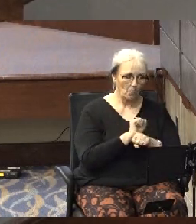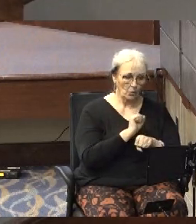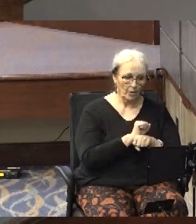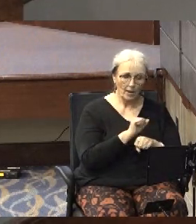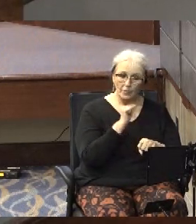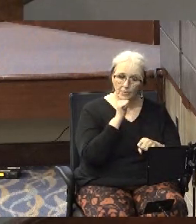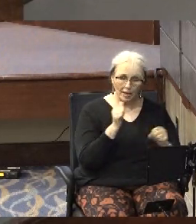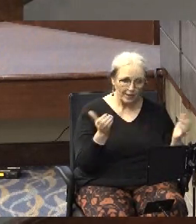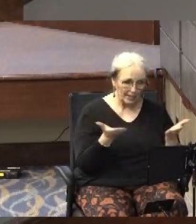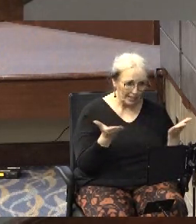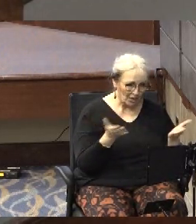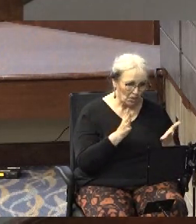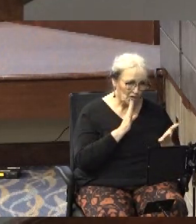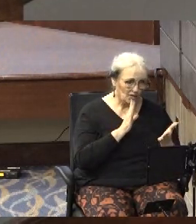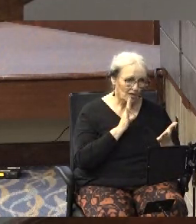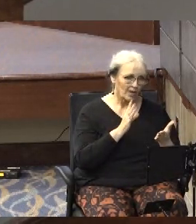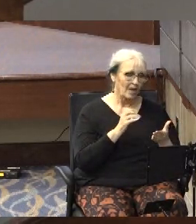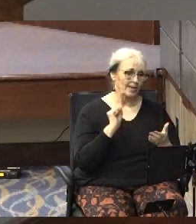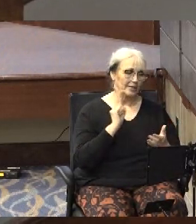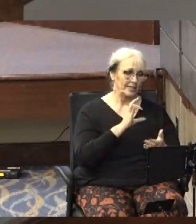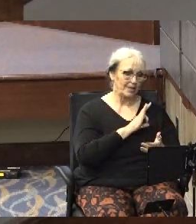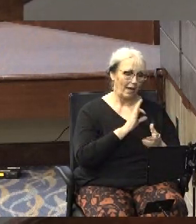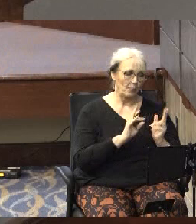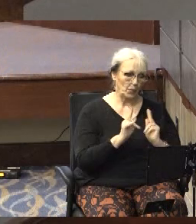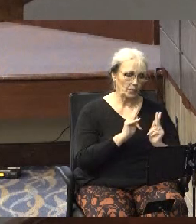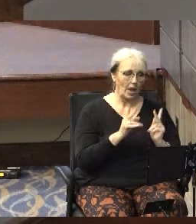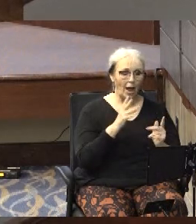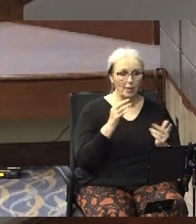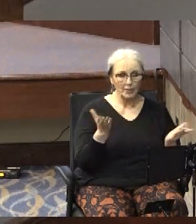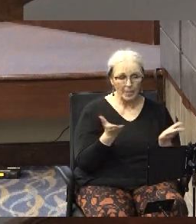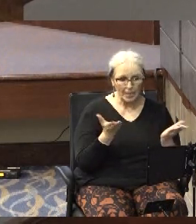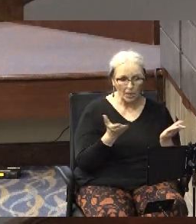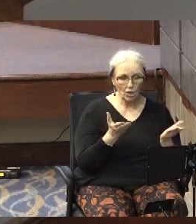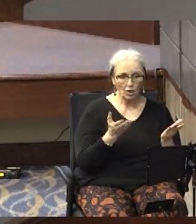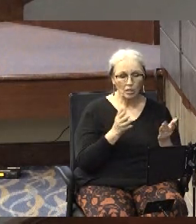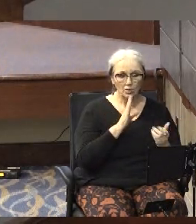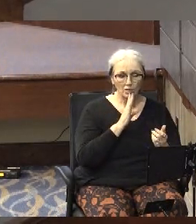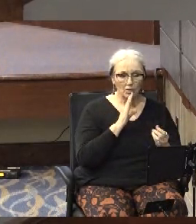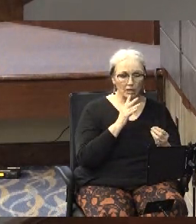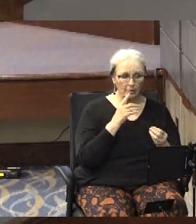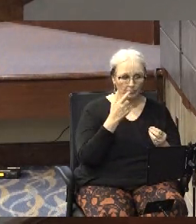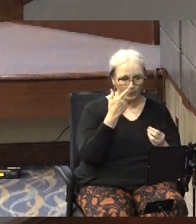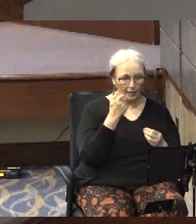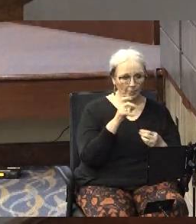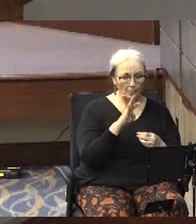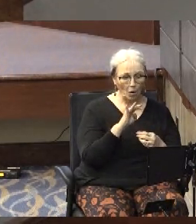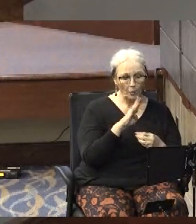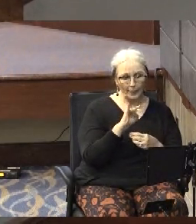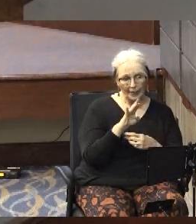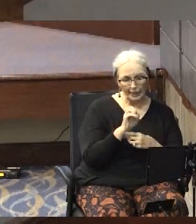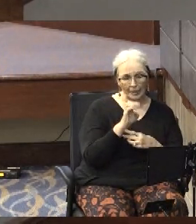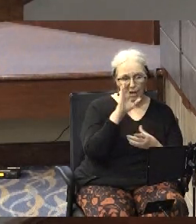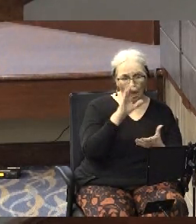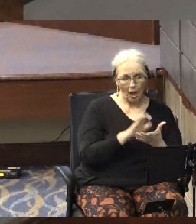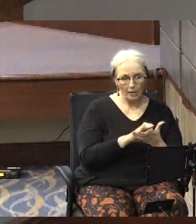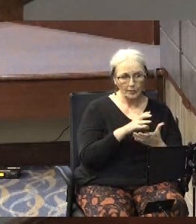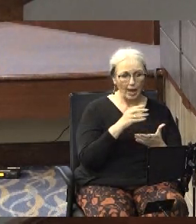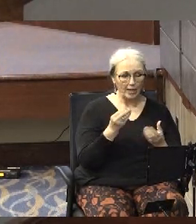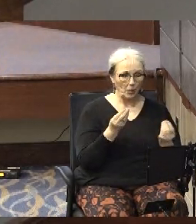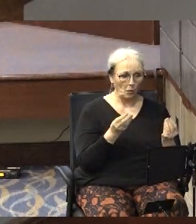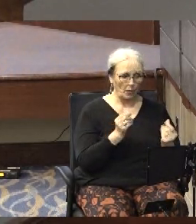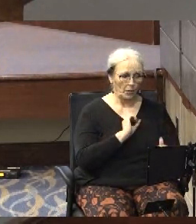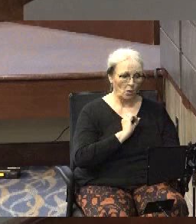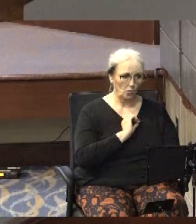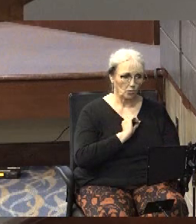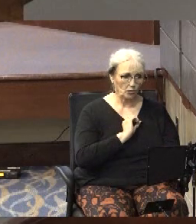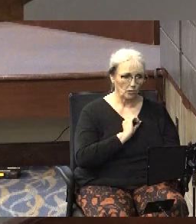not here speaking as that person. I'm here speaking as Barbie's husband and as a property owner at 311